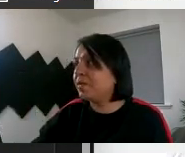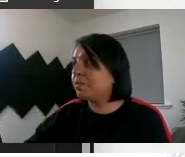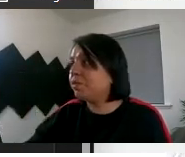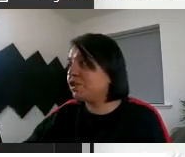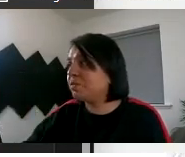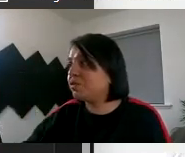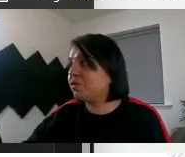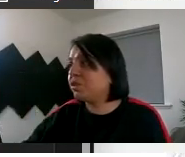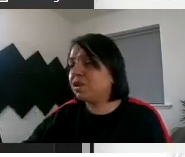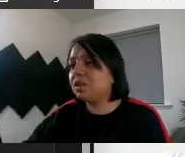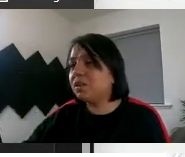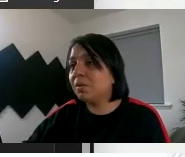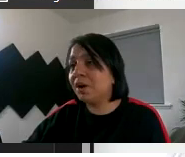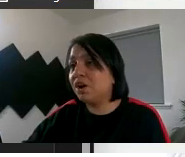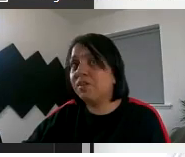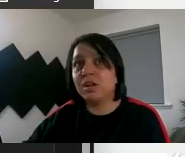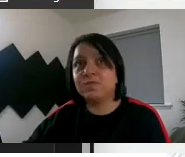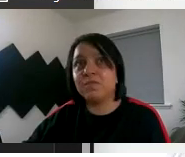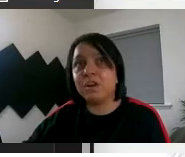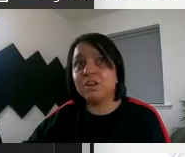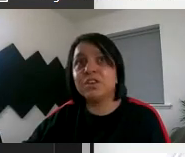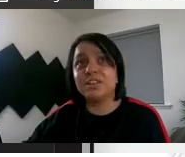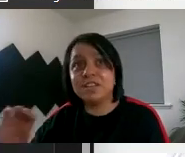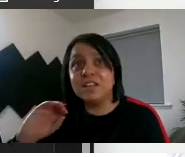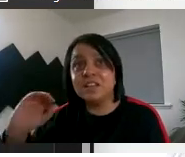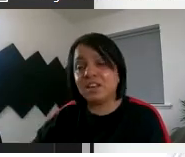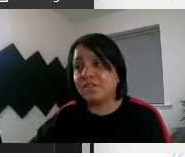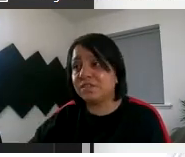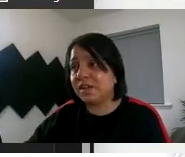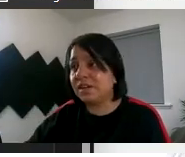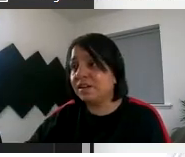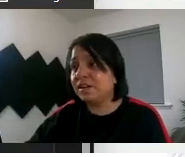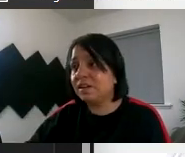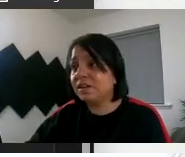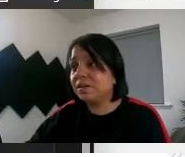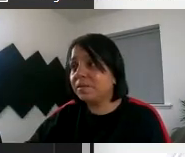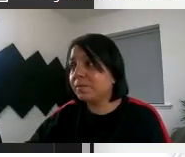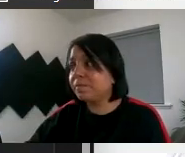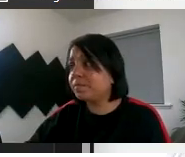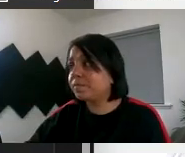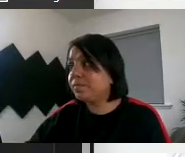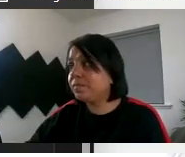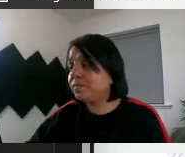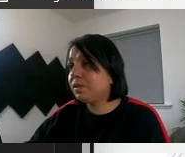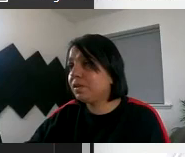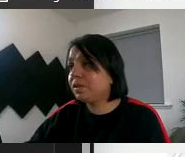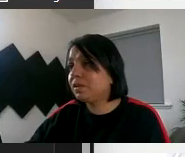And then I'll put James Dornan on about for Ireland so you can see the difference, okay?